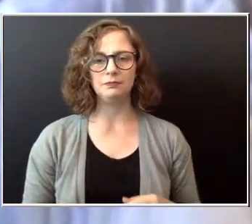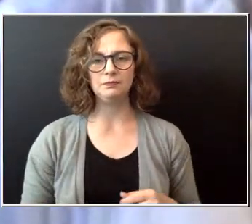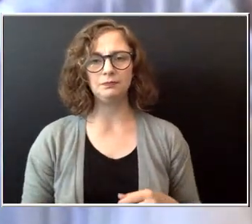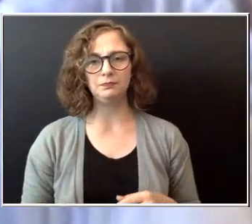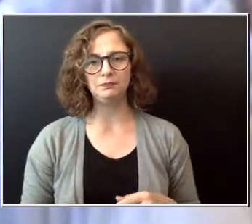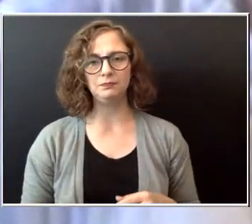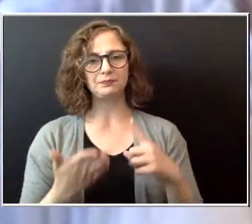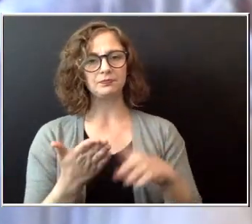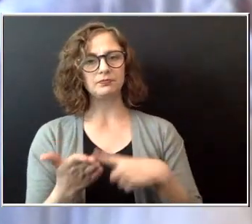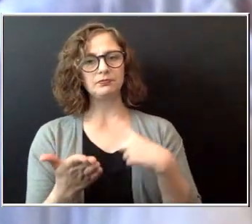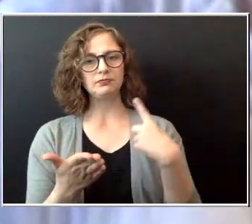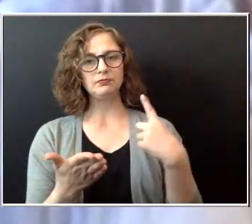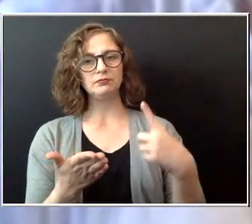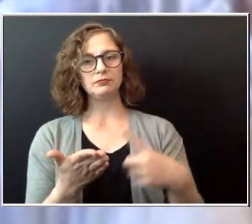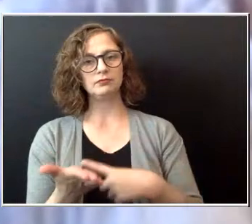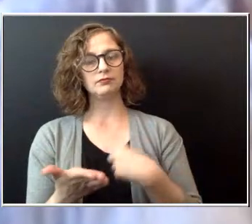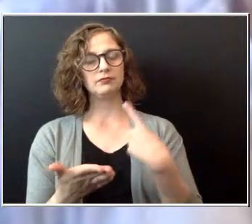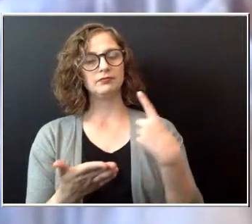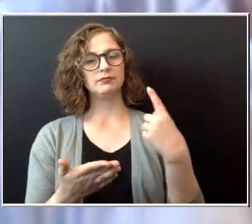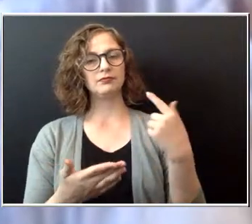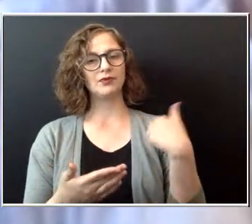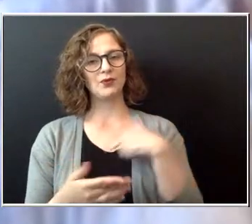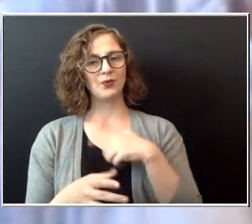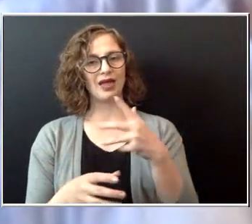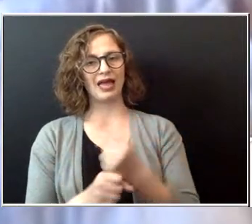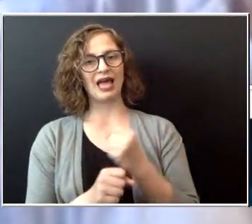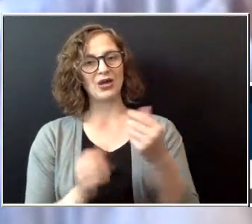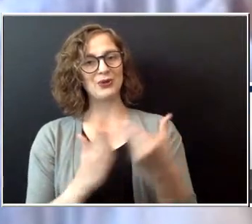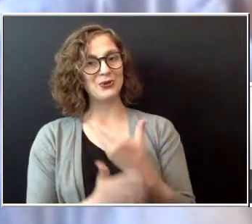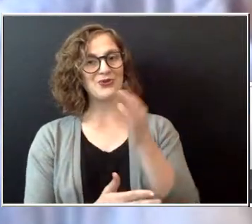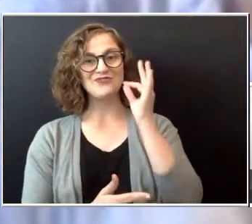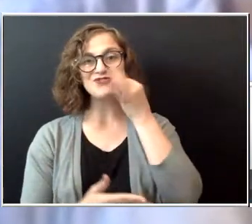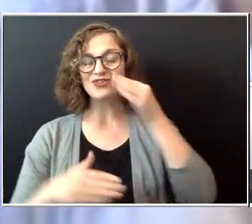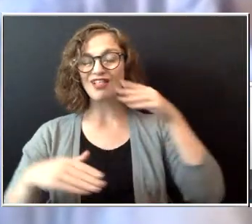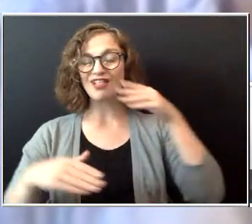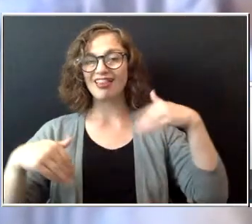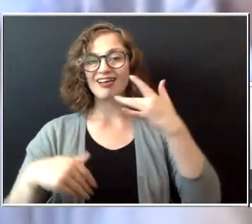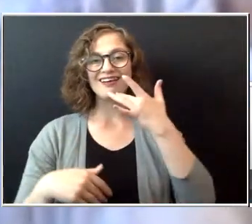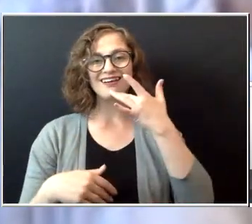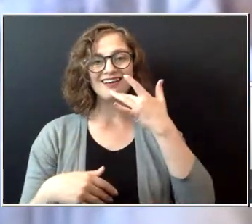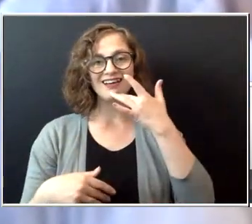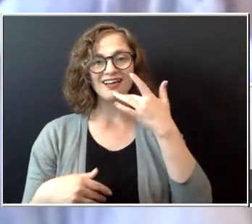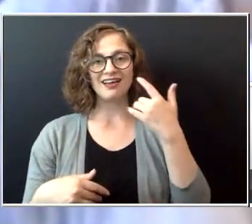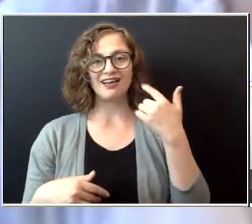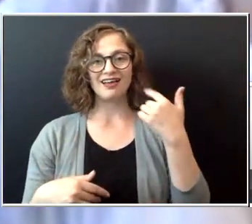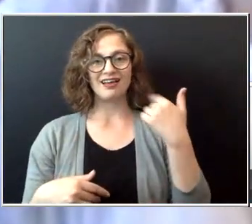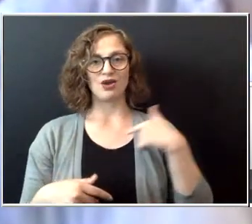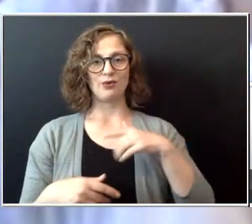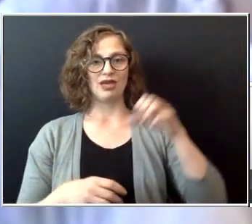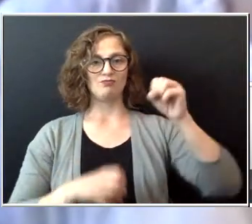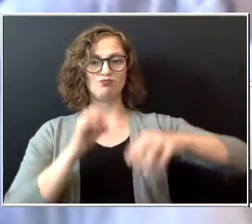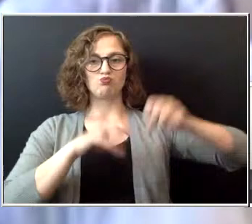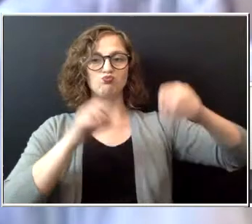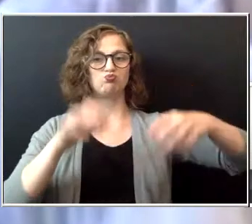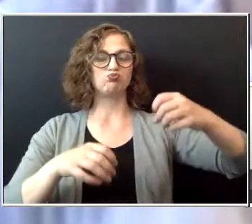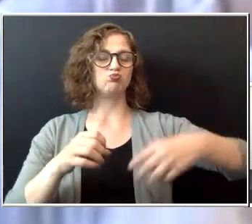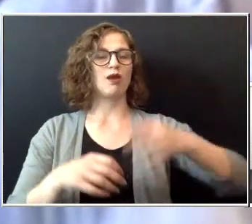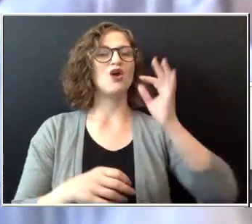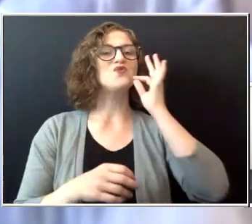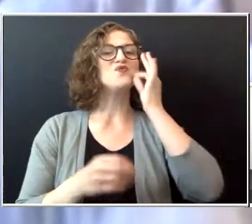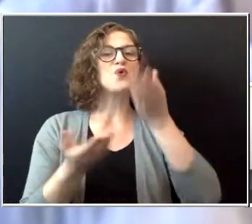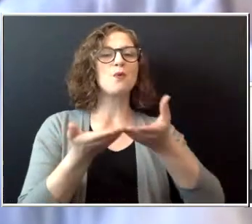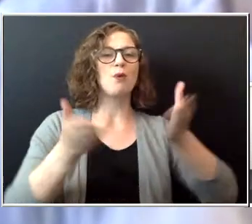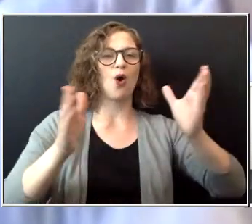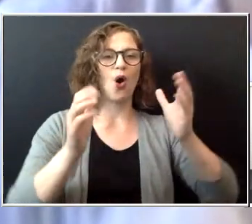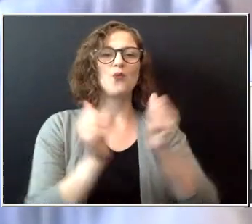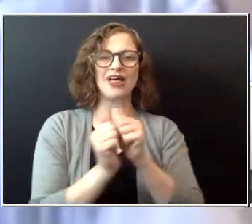Sometimes we get new fruits that we haven't tried, and we put it in a fruit bowl with some other fruits that we do like. So